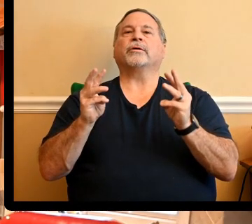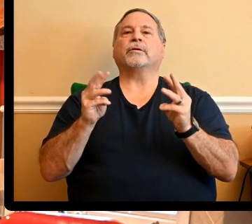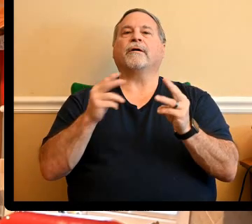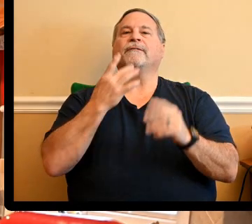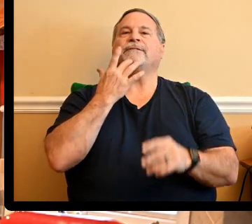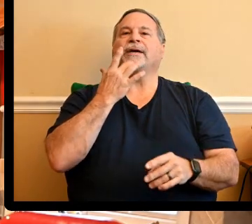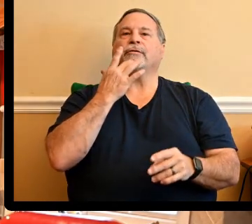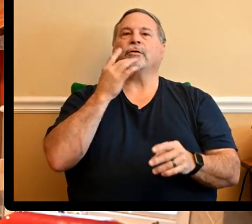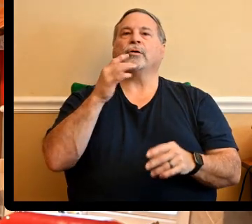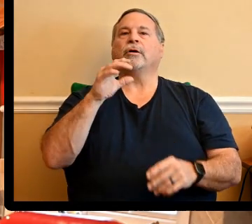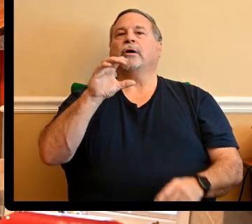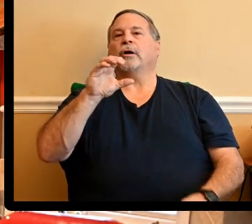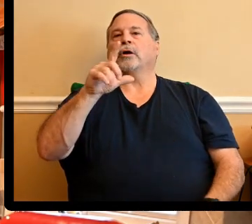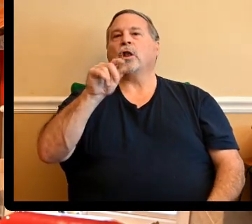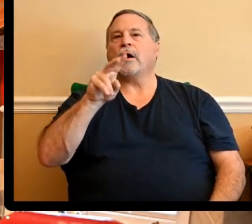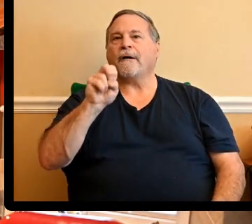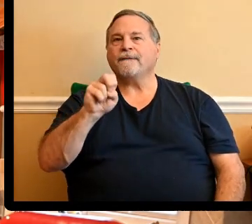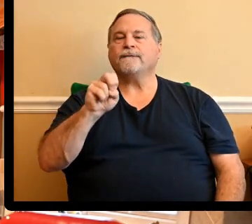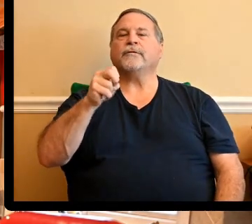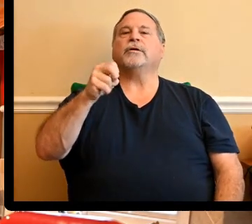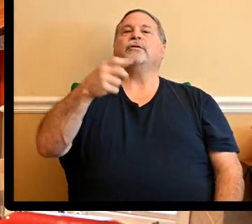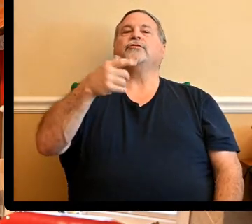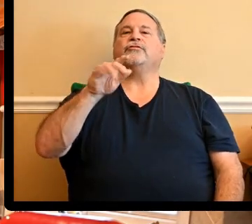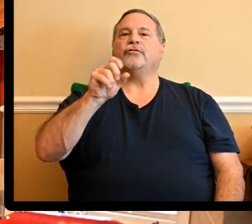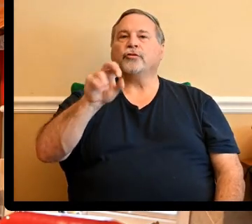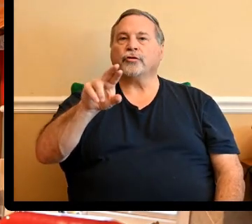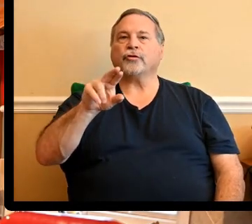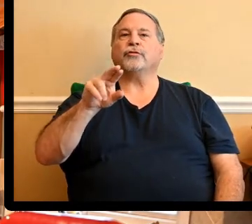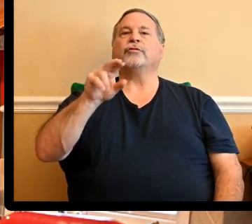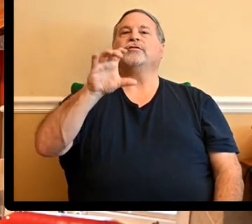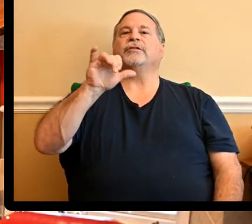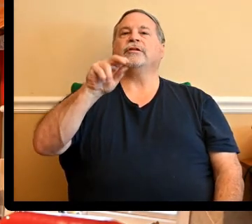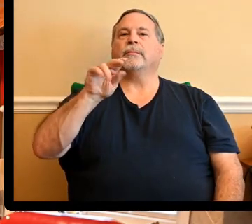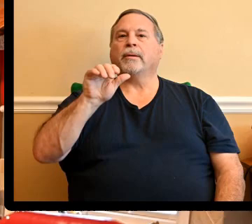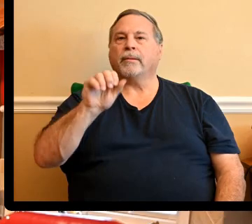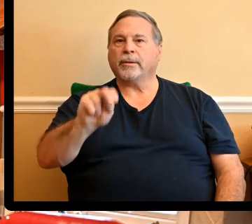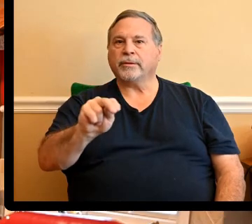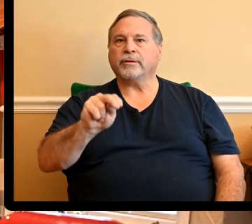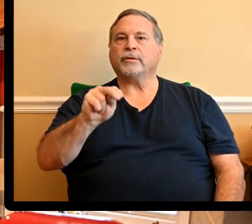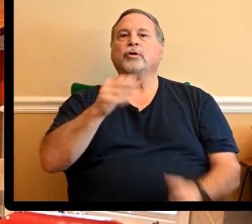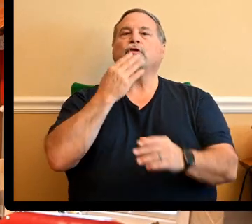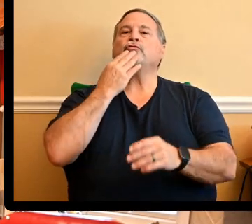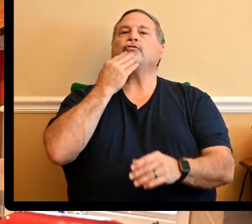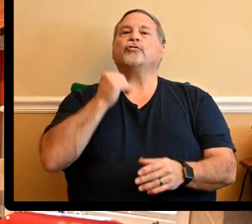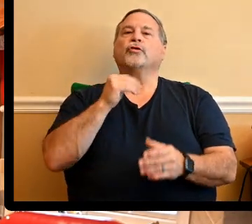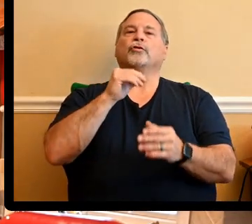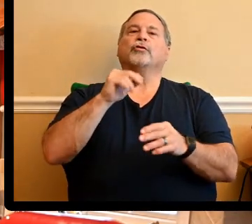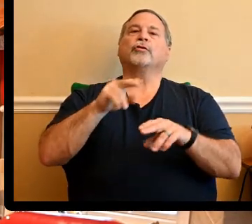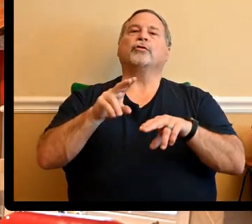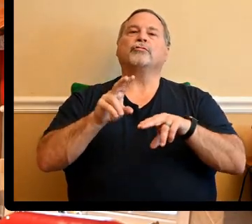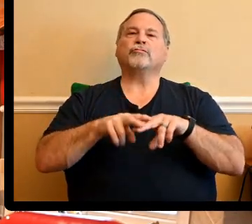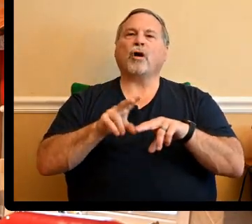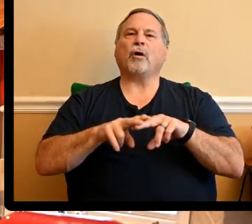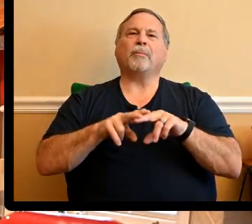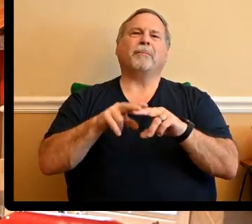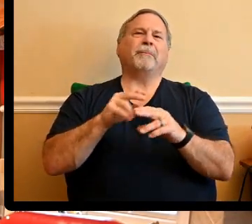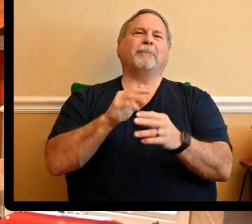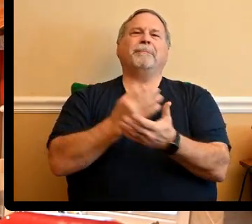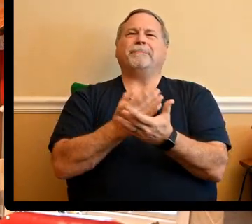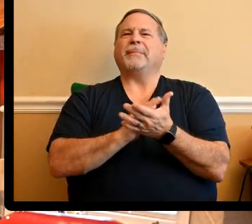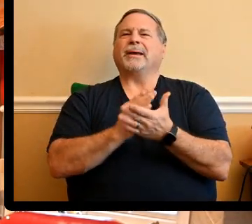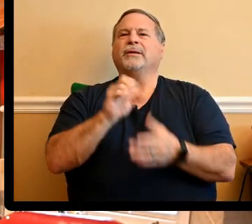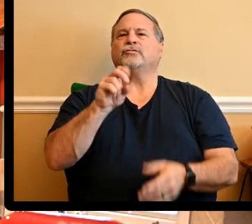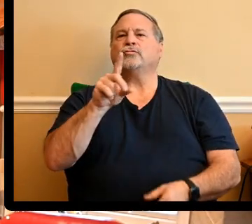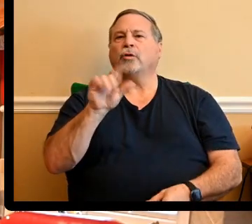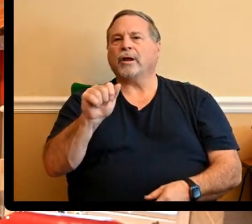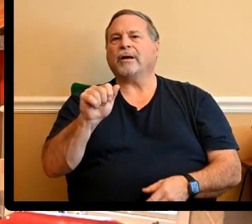to have clove, we're going to have some cinnamon, and we're going to have sugar and salt and baking soda and all the standard